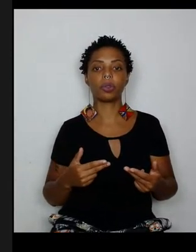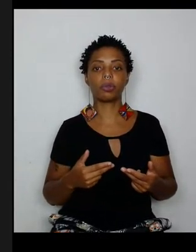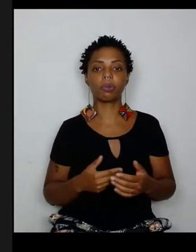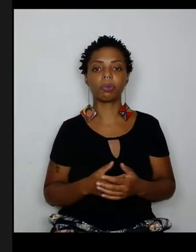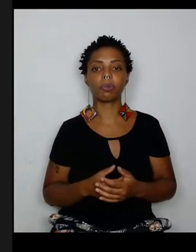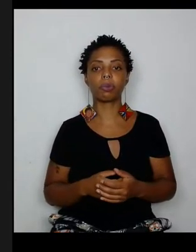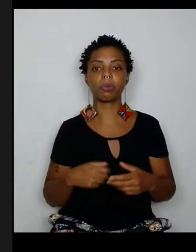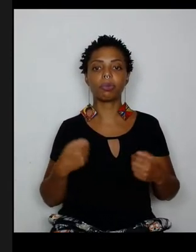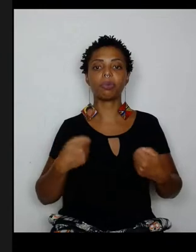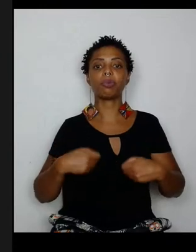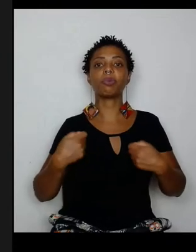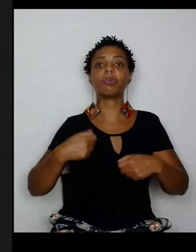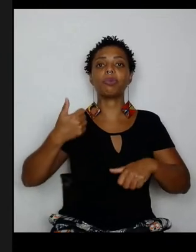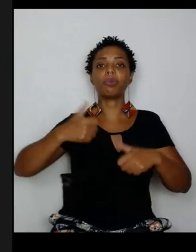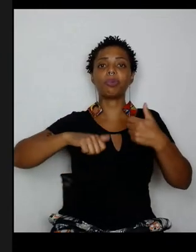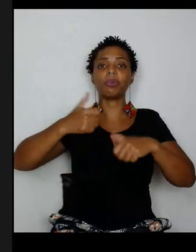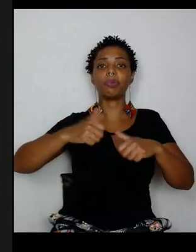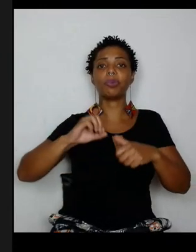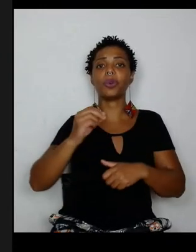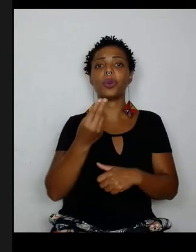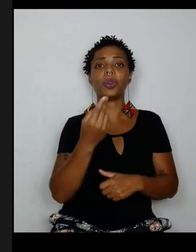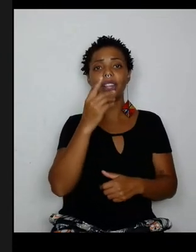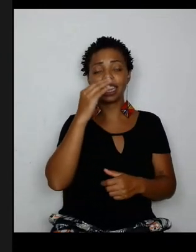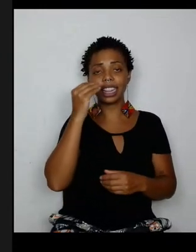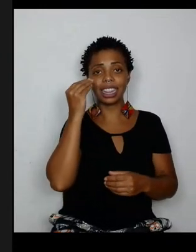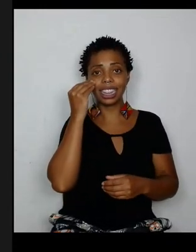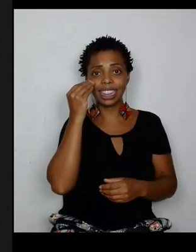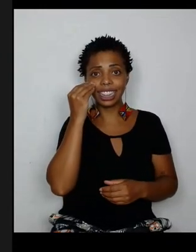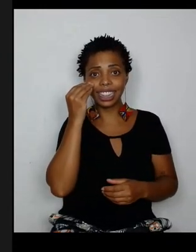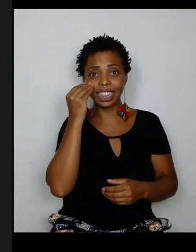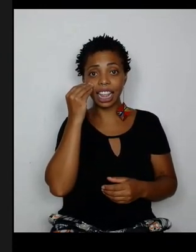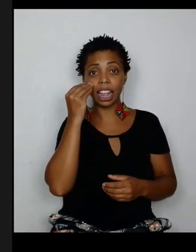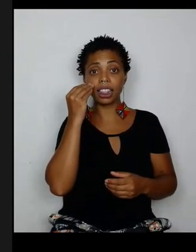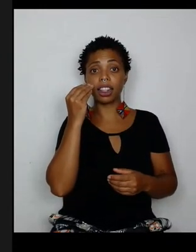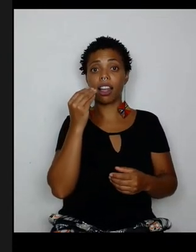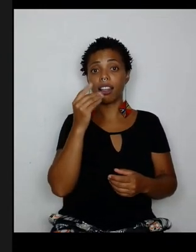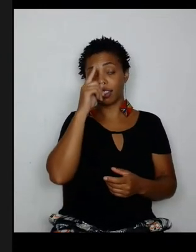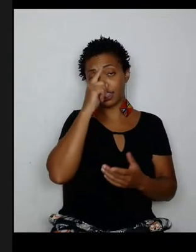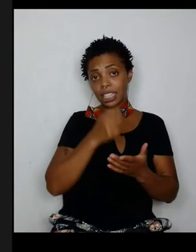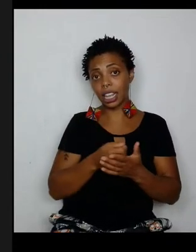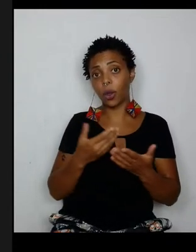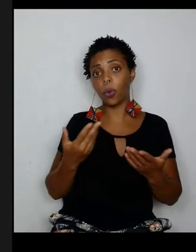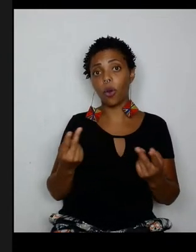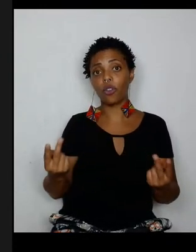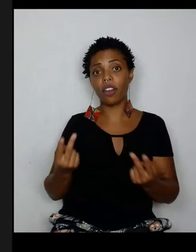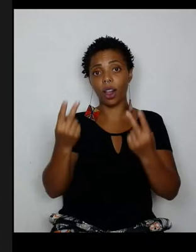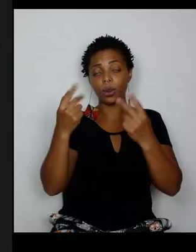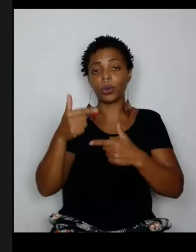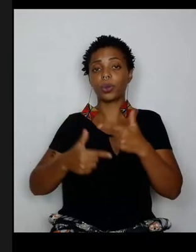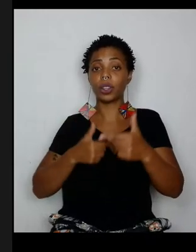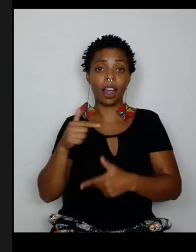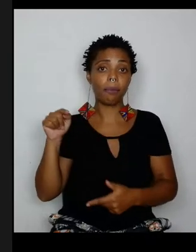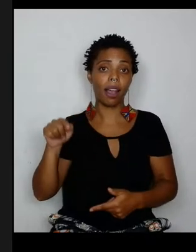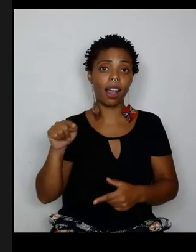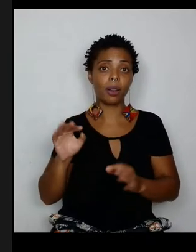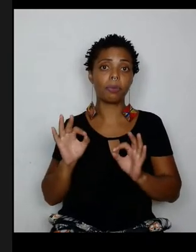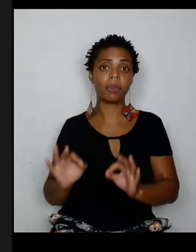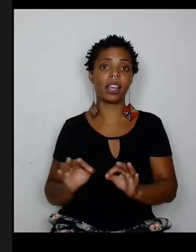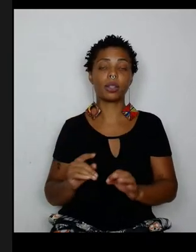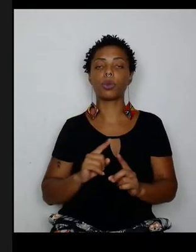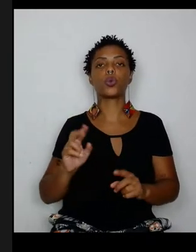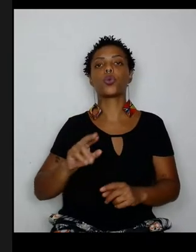work in terms of the work itself not whether it was a nice artist or a